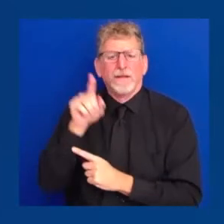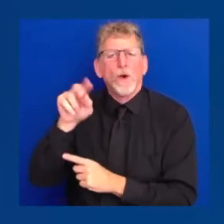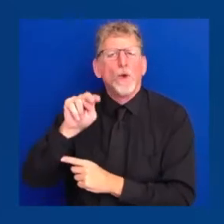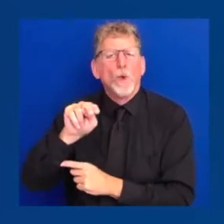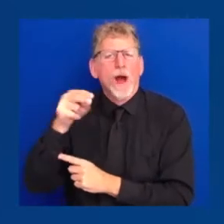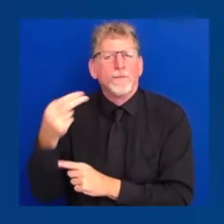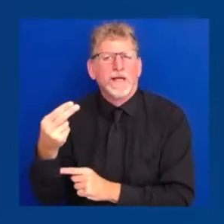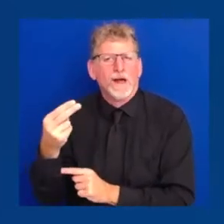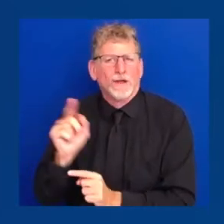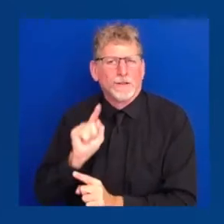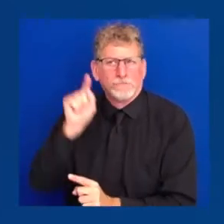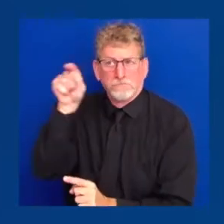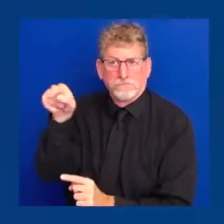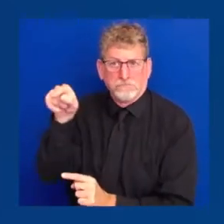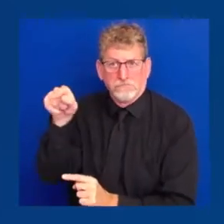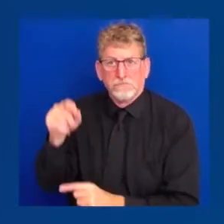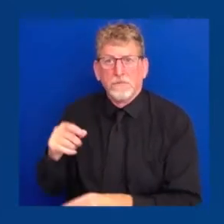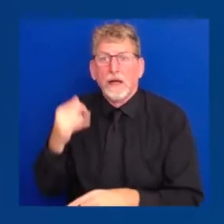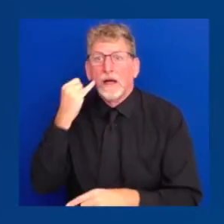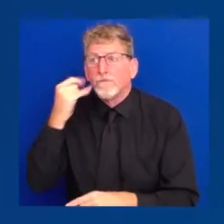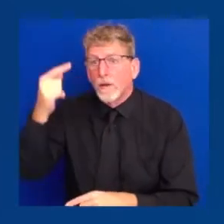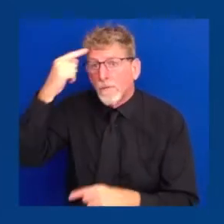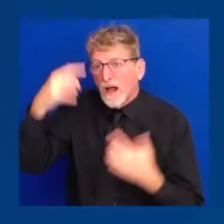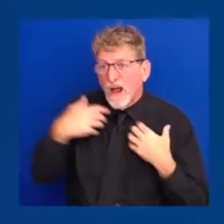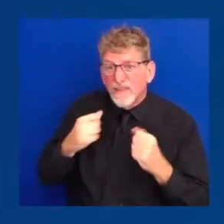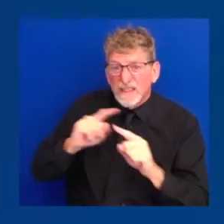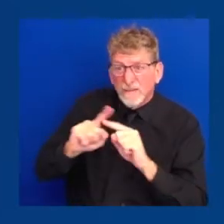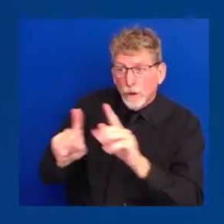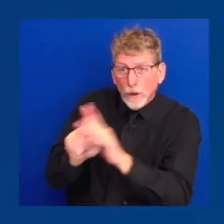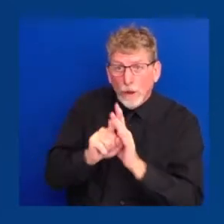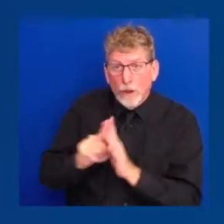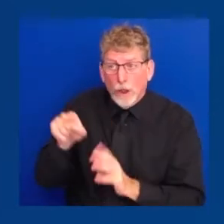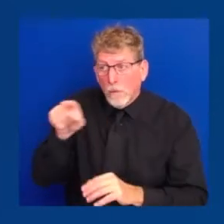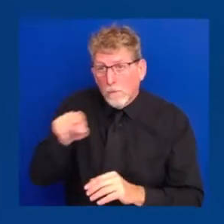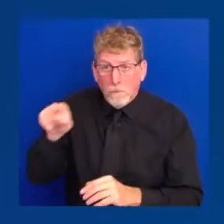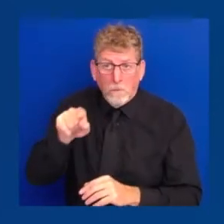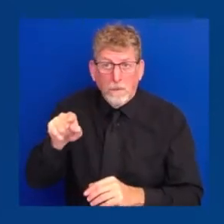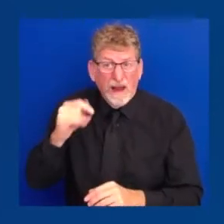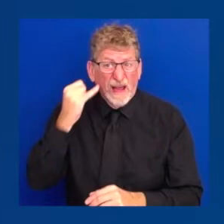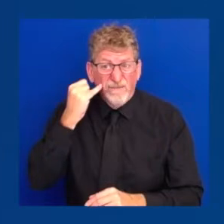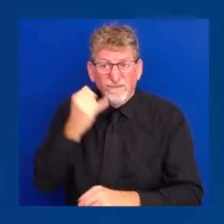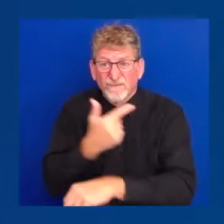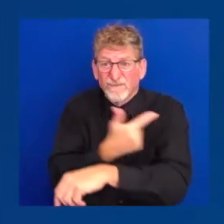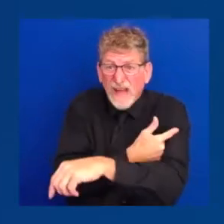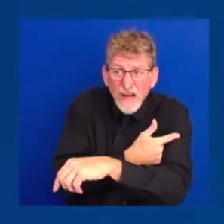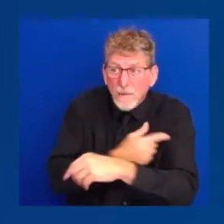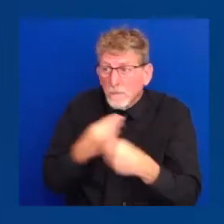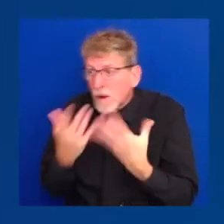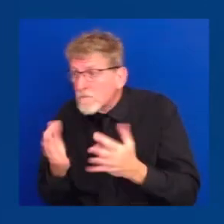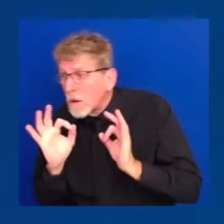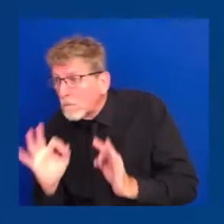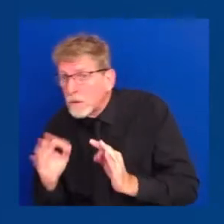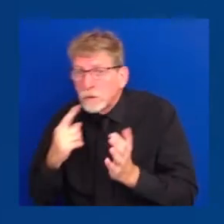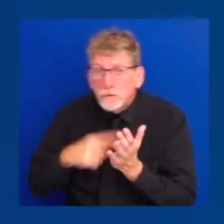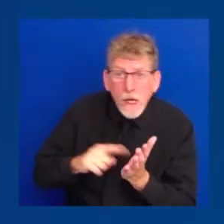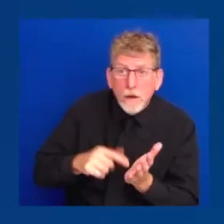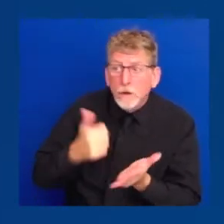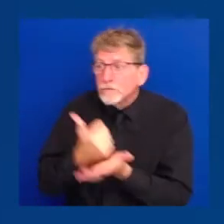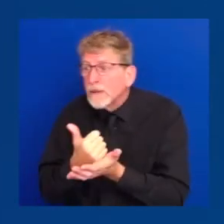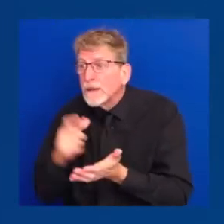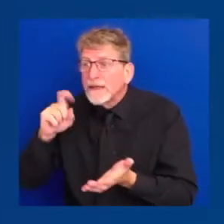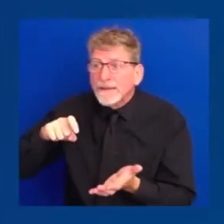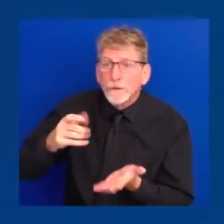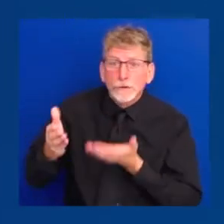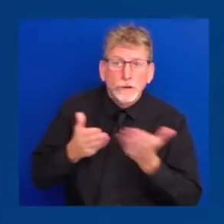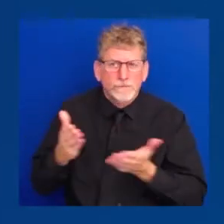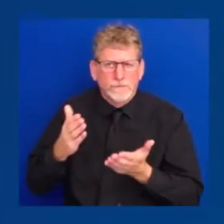health, whether we're authorizing therapeutics or distributing vaccines, at HHS, we bring our unique capabilities and expertise to the